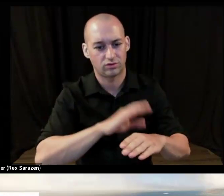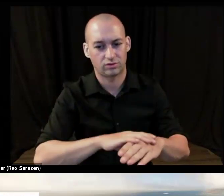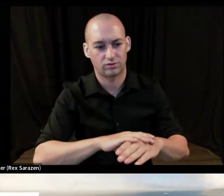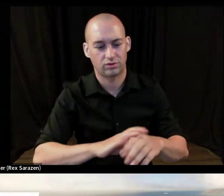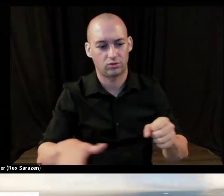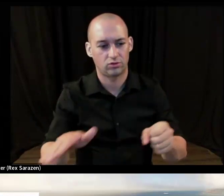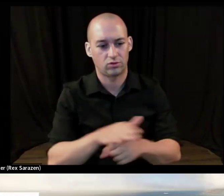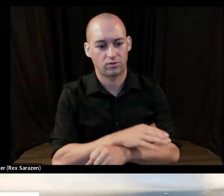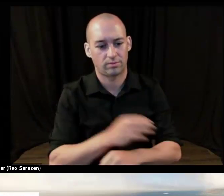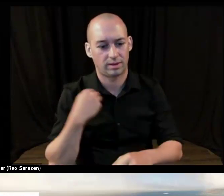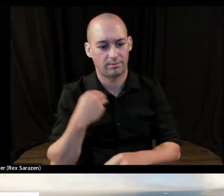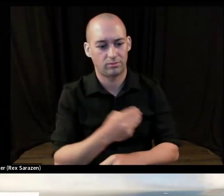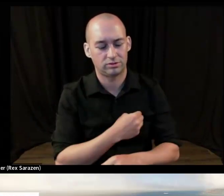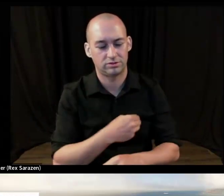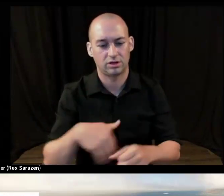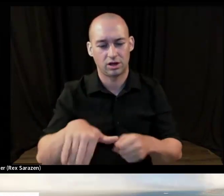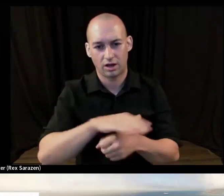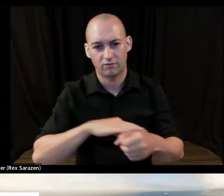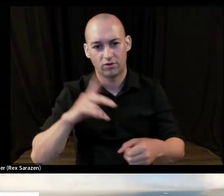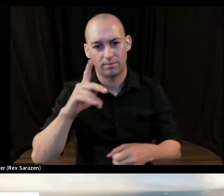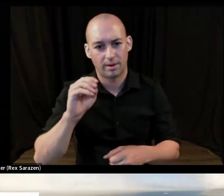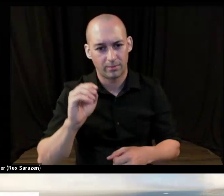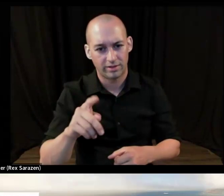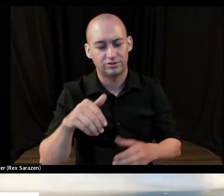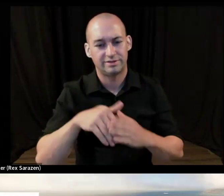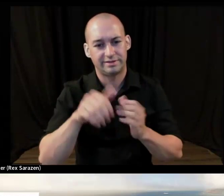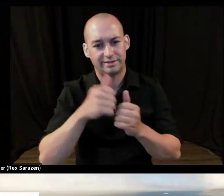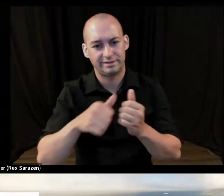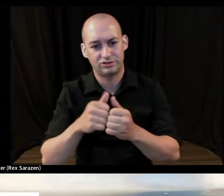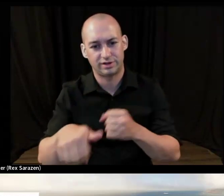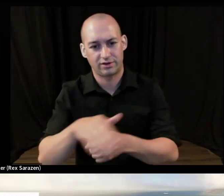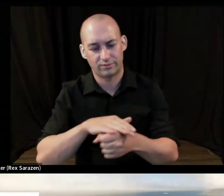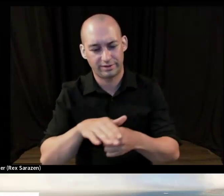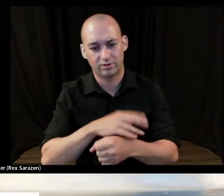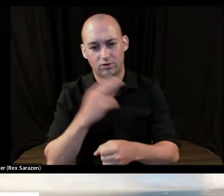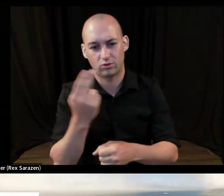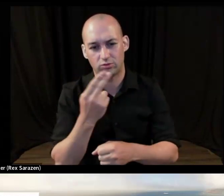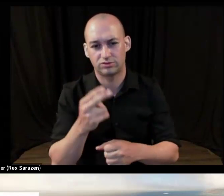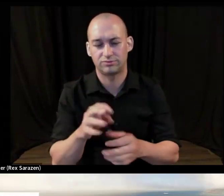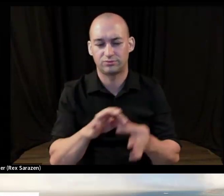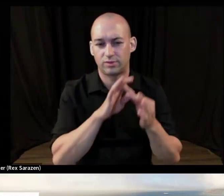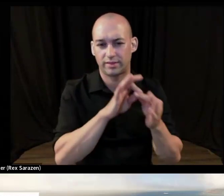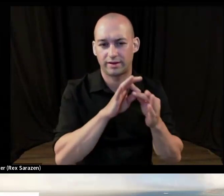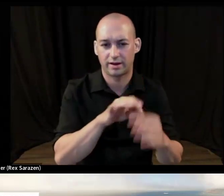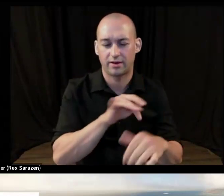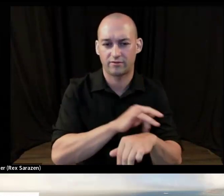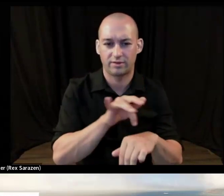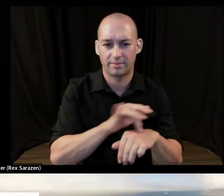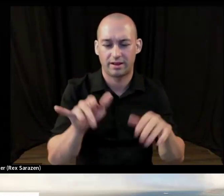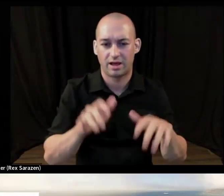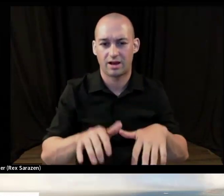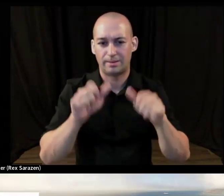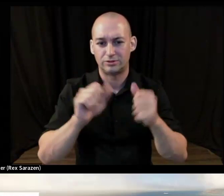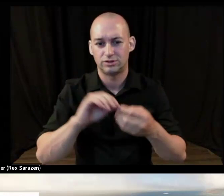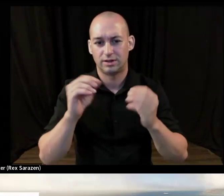members of covered populations within a region, to still use the relative, availability and adoption numbers, but